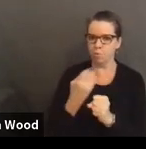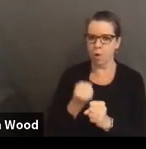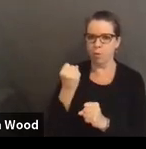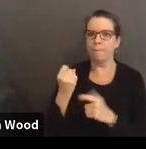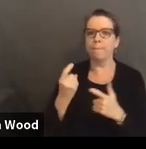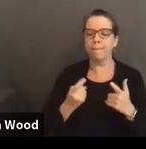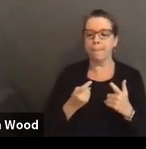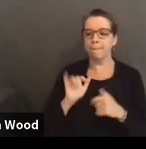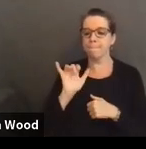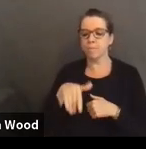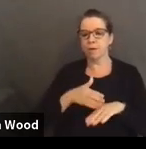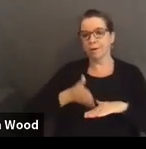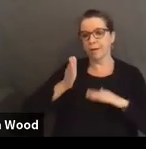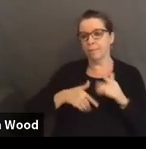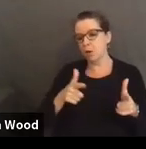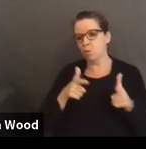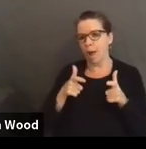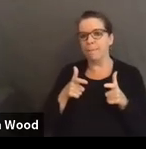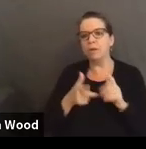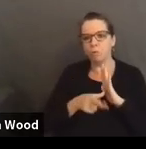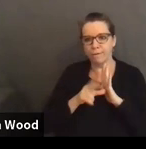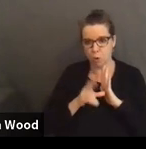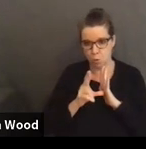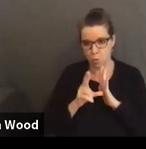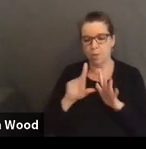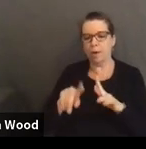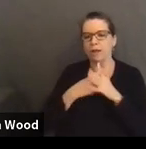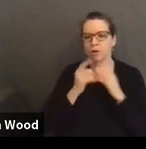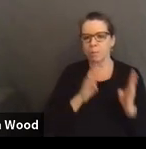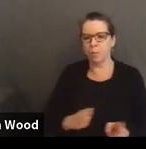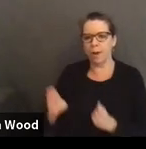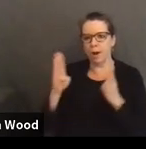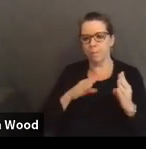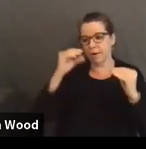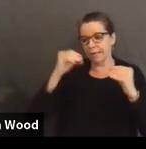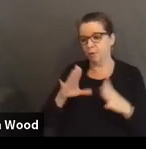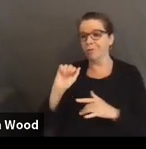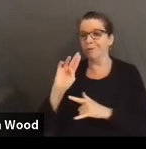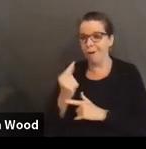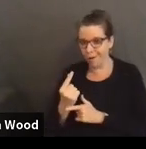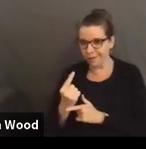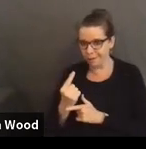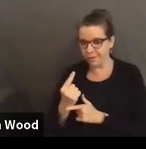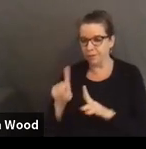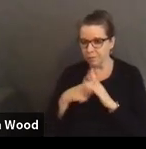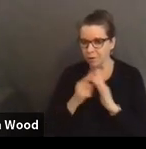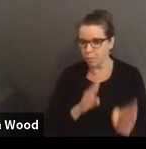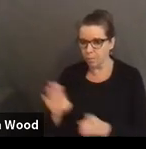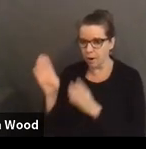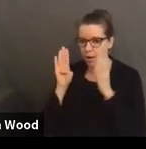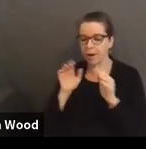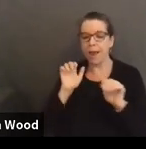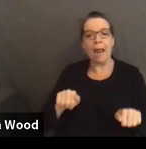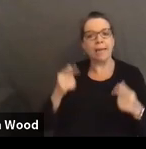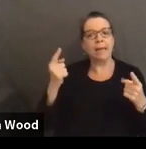this, you're going to complete a rapid adoption review and begin to prepare teachers in August. This can